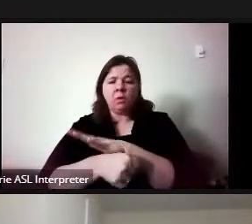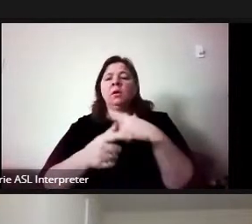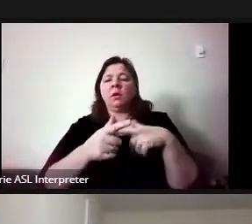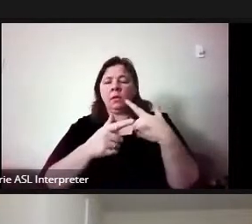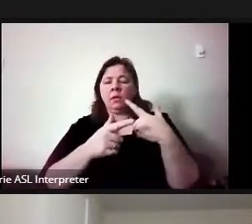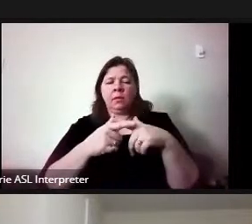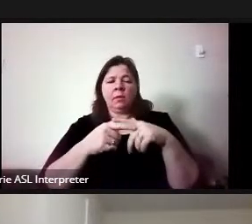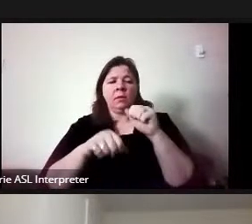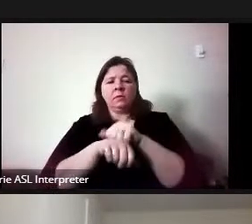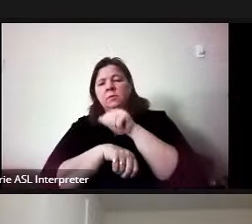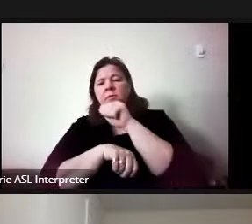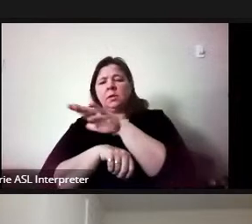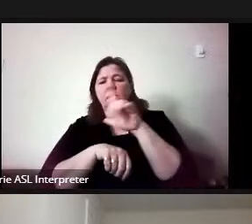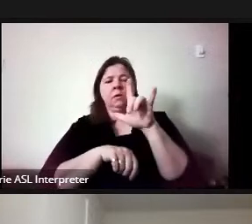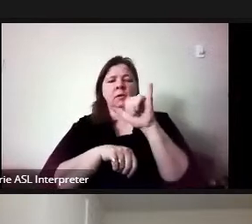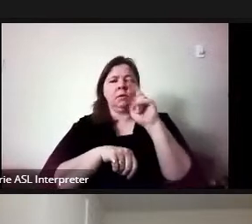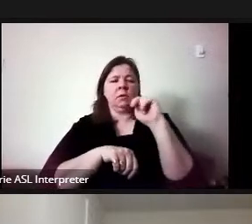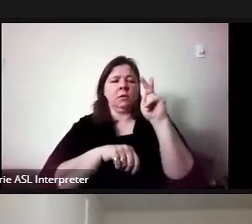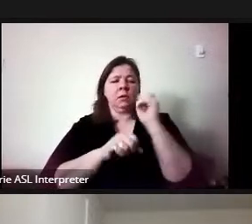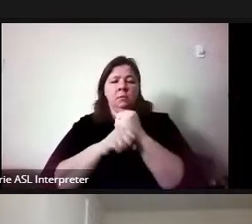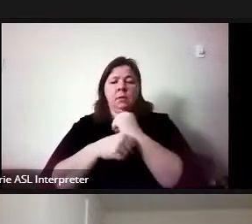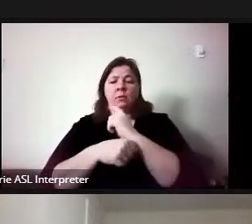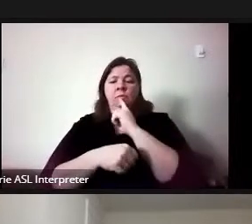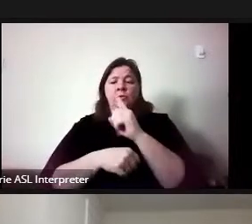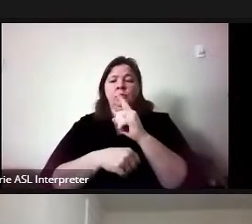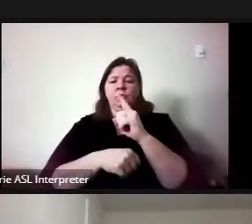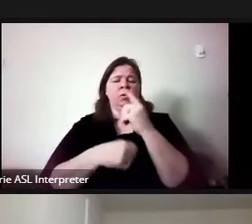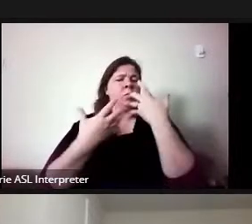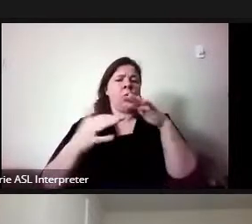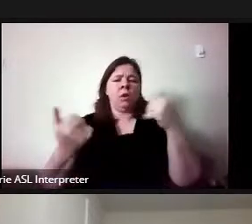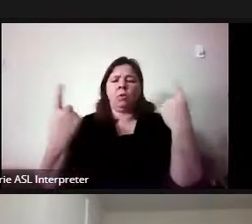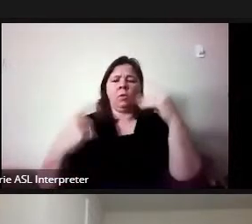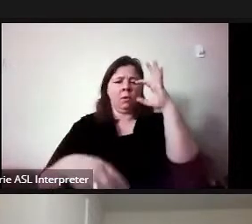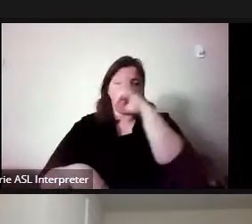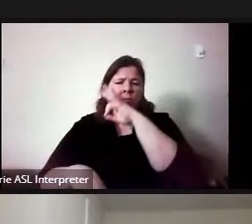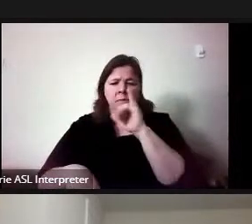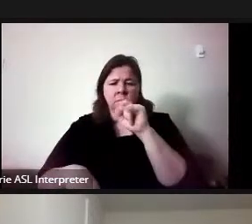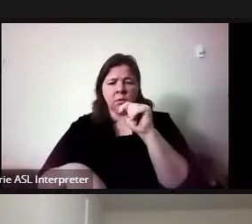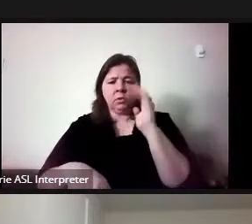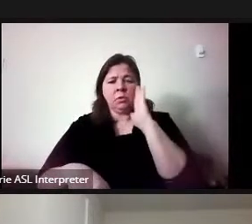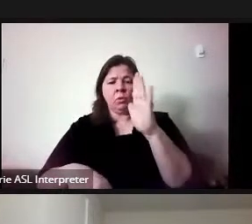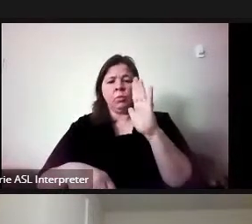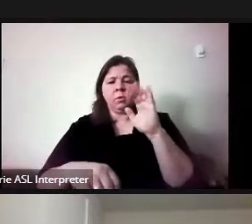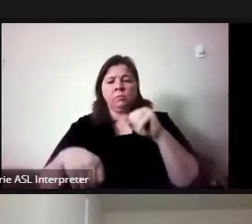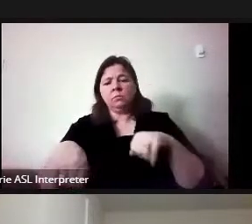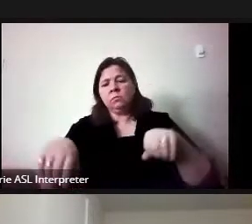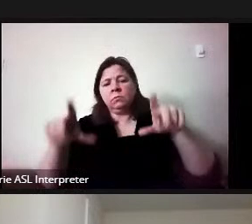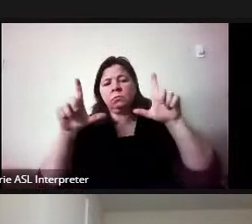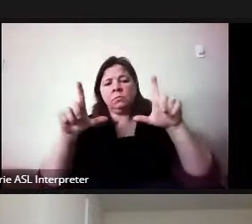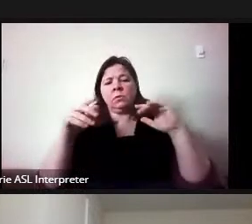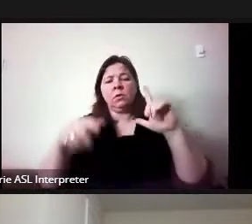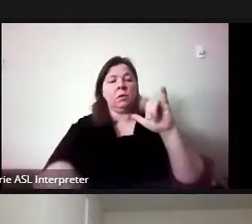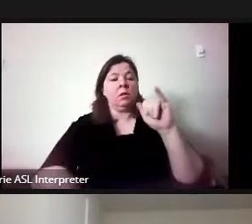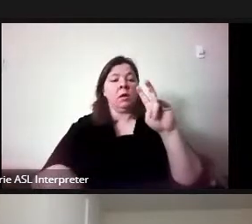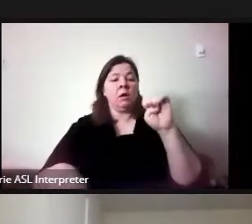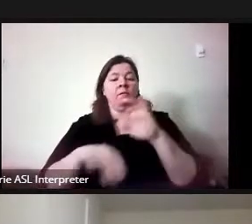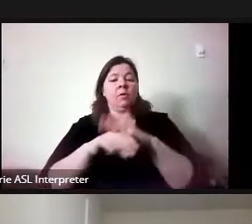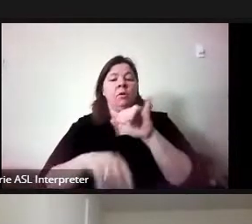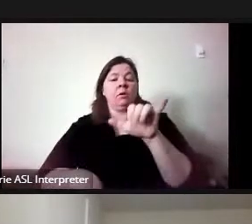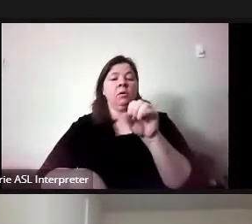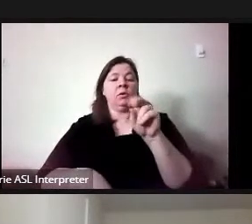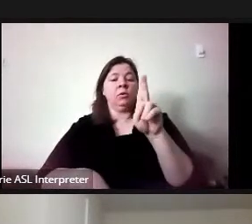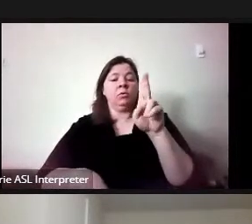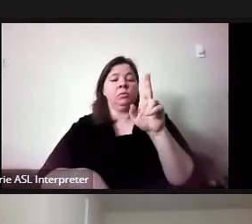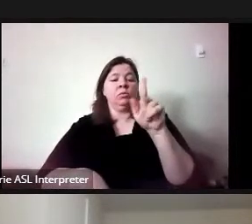to make sure. We don't want anyone to miss it. We will be going live on YouTube just now when we